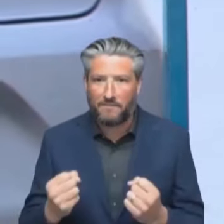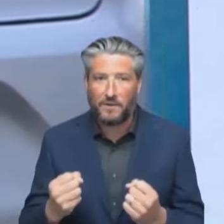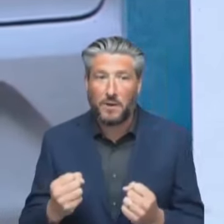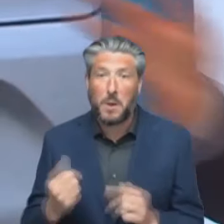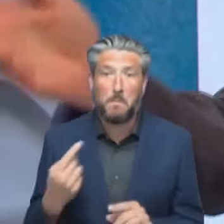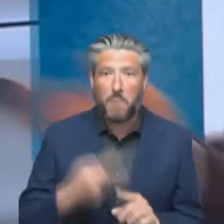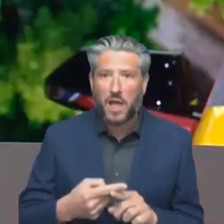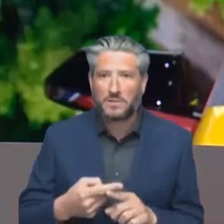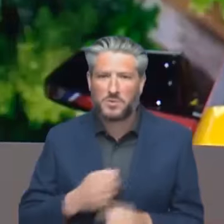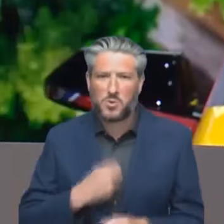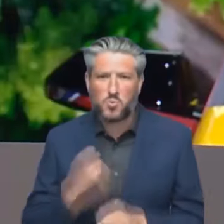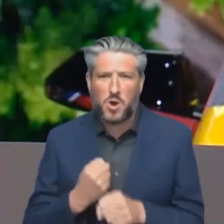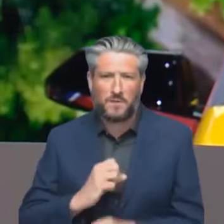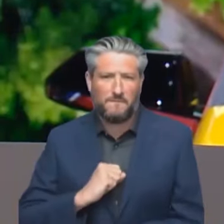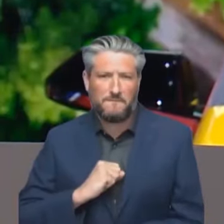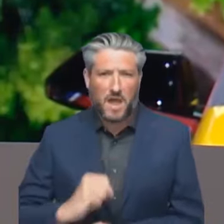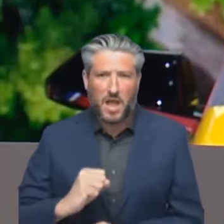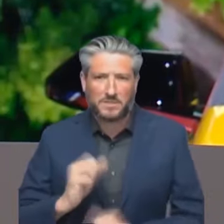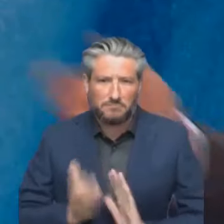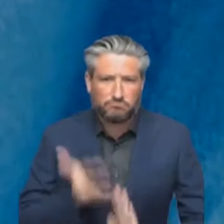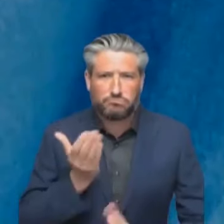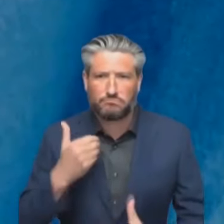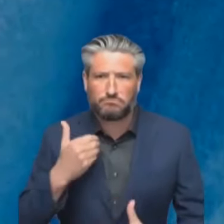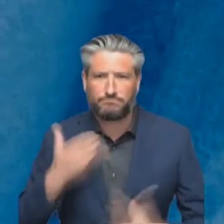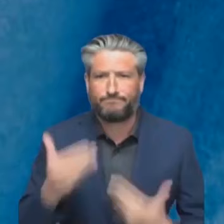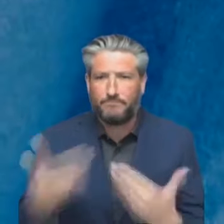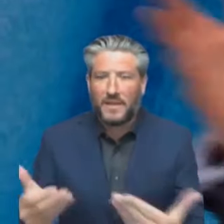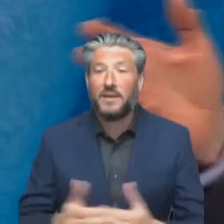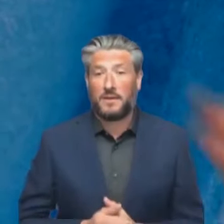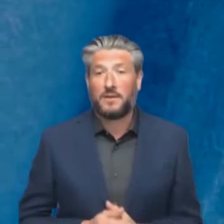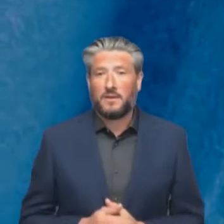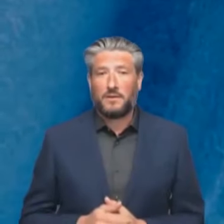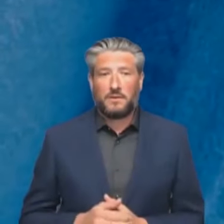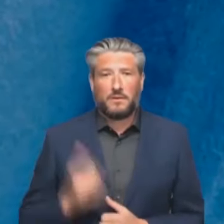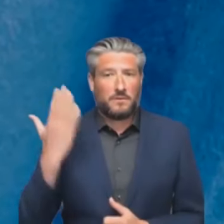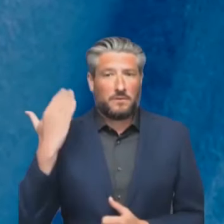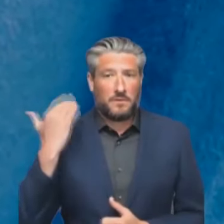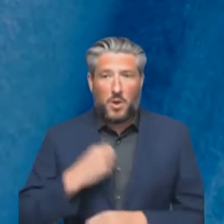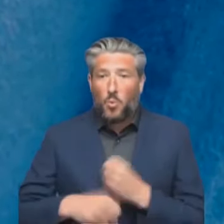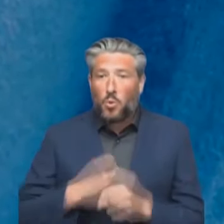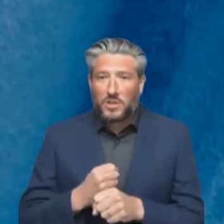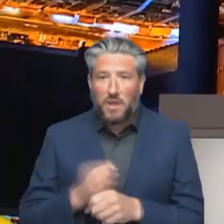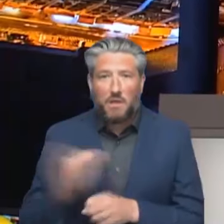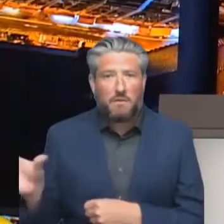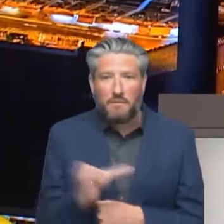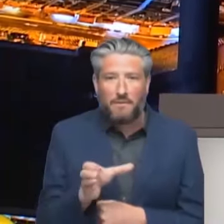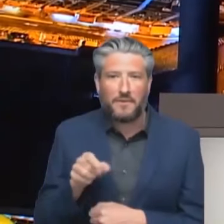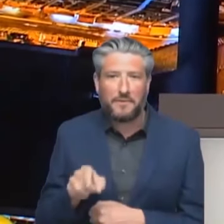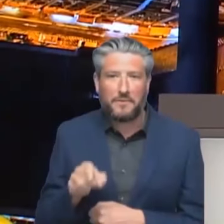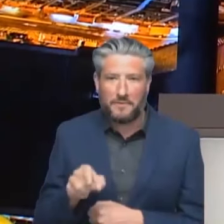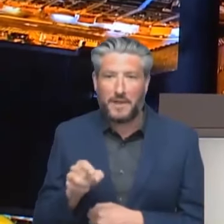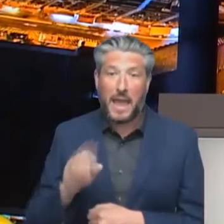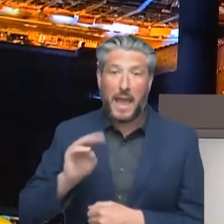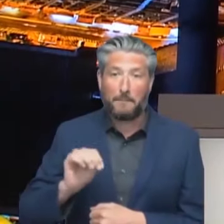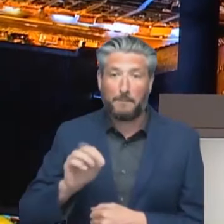Last year, I had the pleasure of introducing our new managing director, Luca De Meo. Luca, with his strength and his